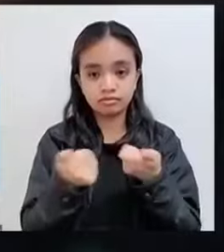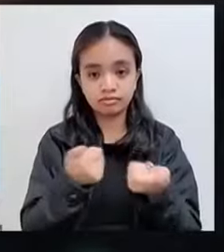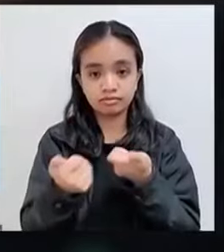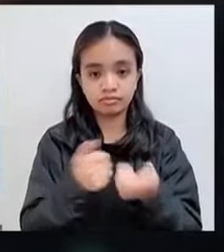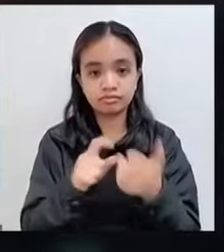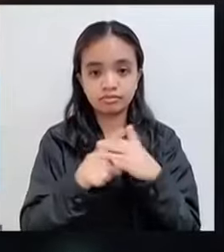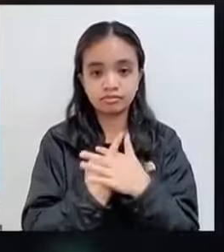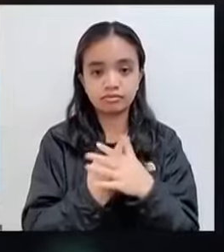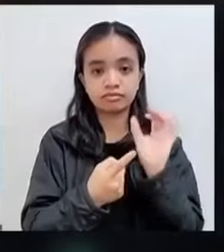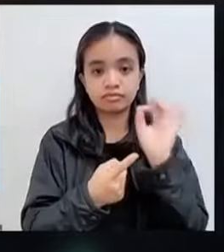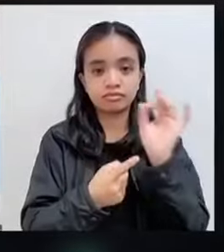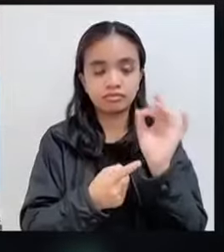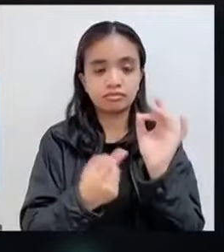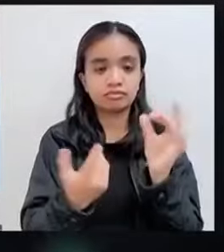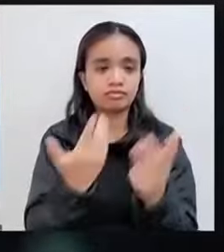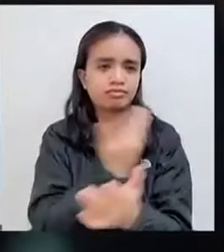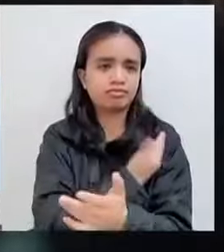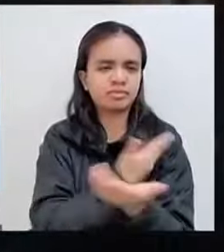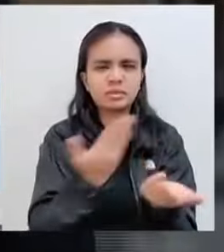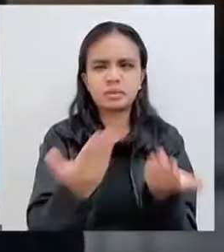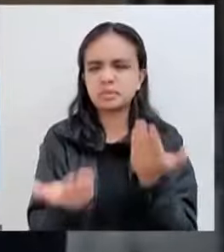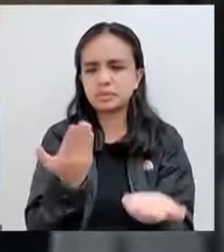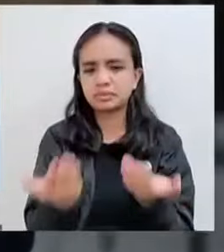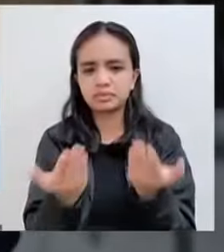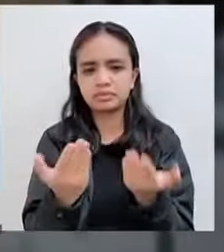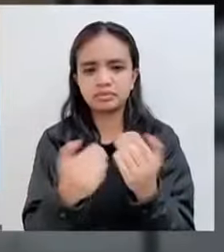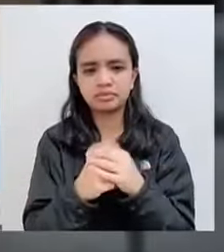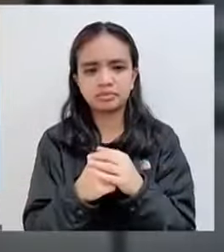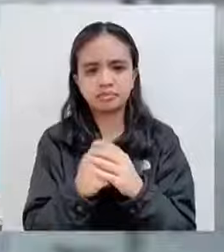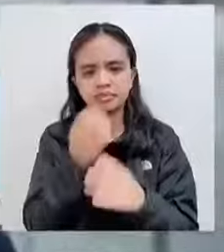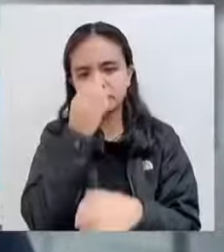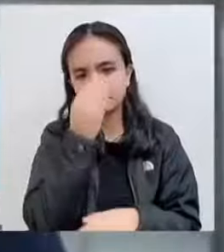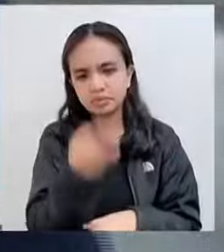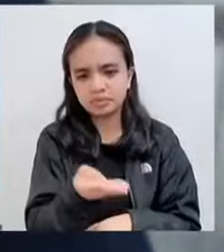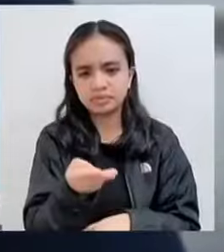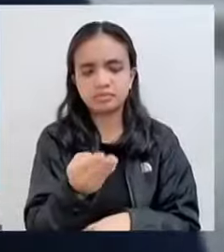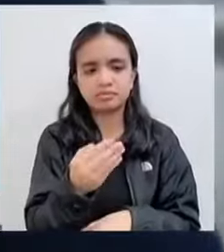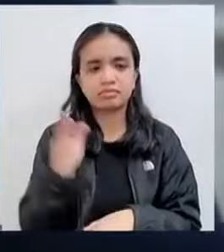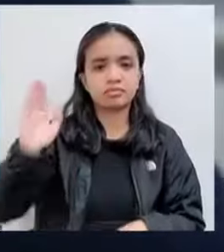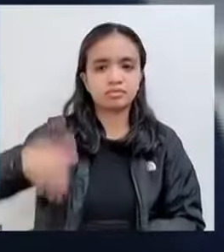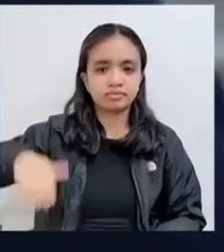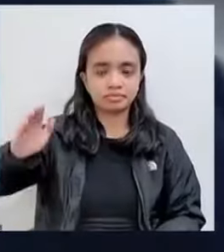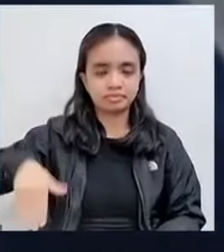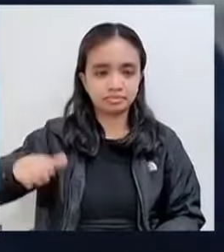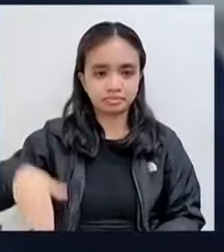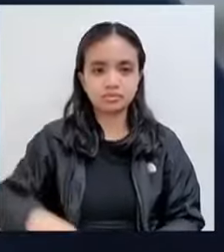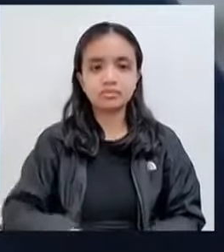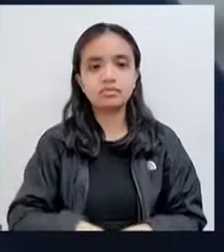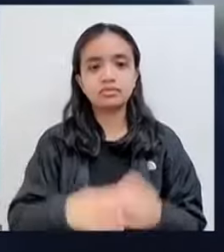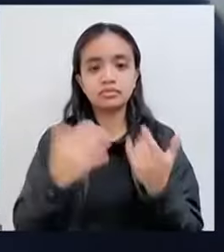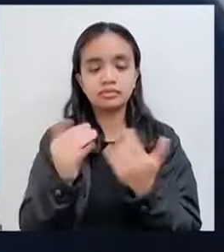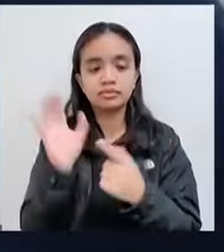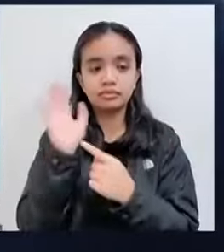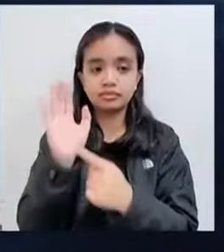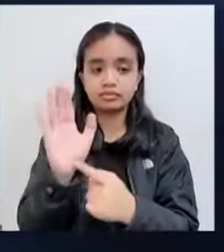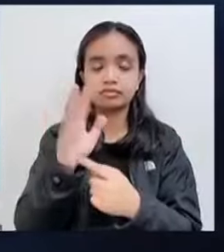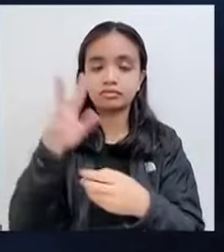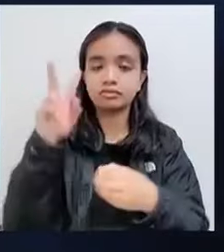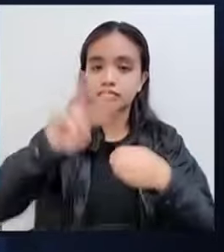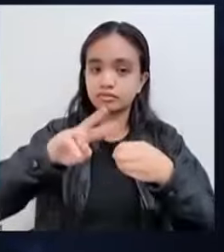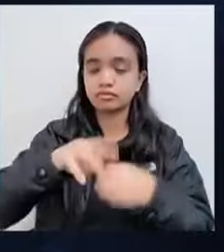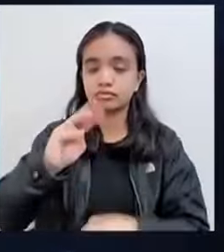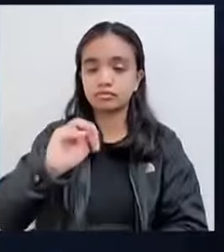but many critics feel that it's too little and it's far too late. Now, that protest vote effort in Michigan